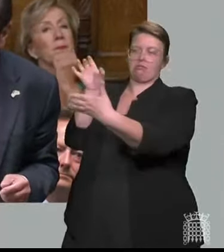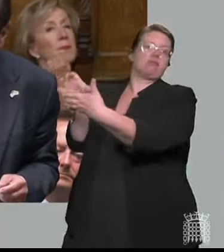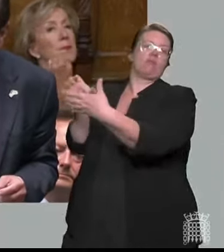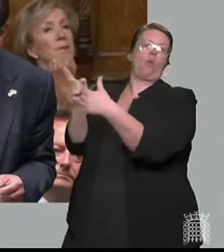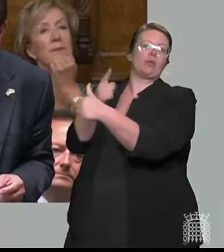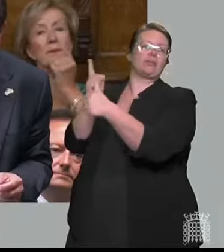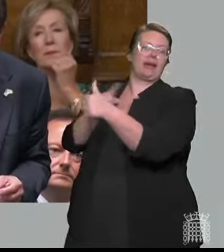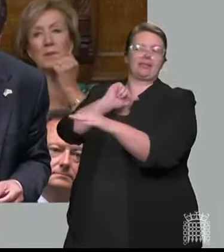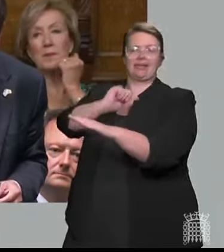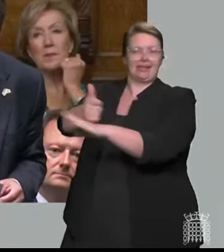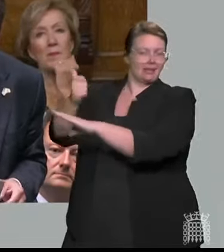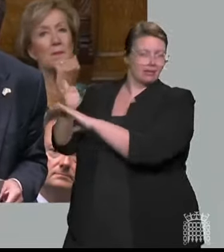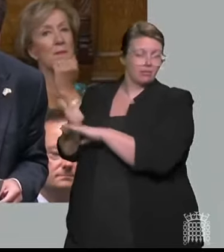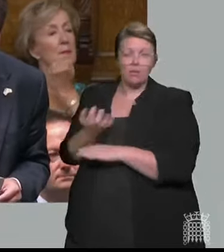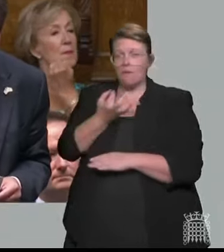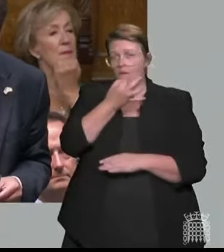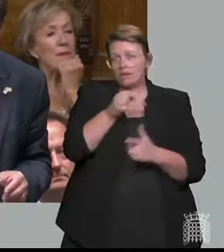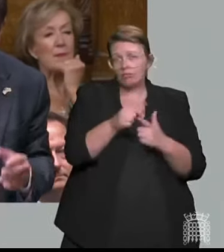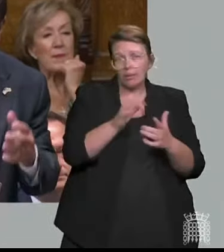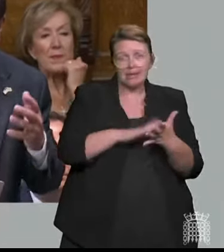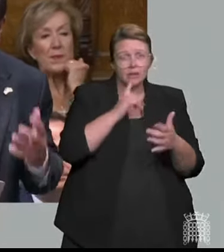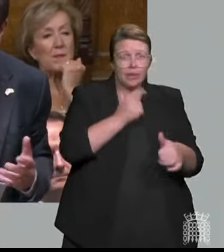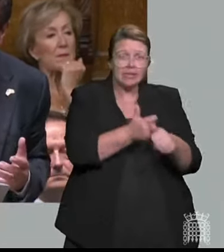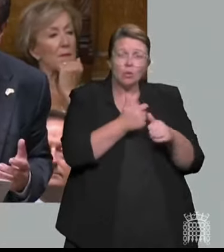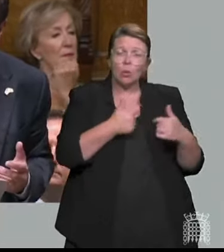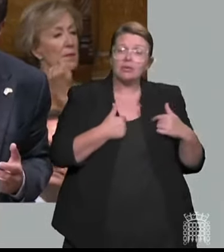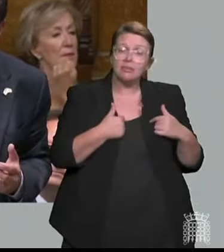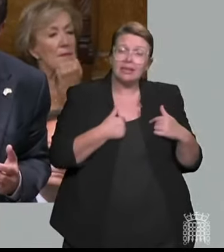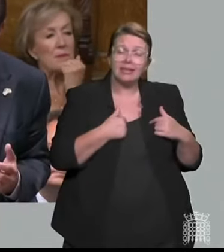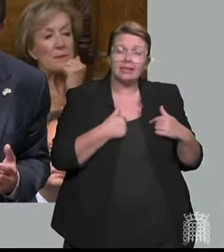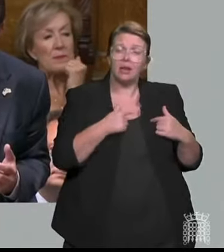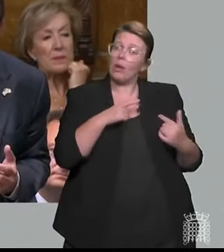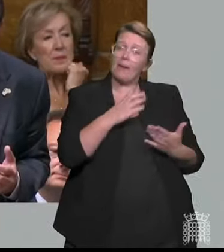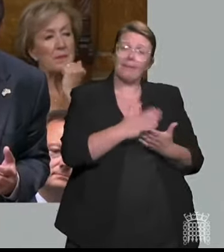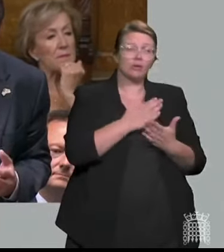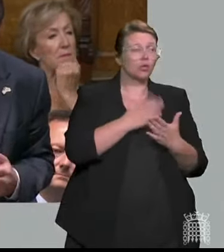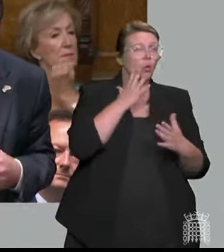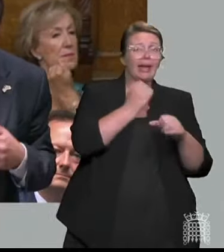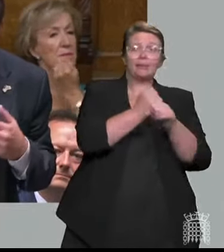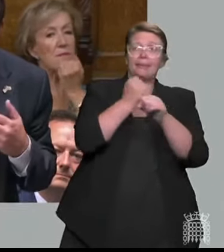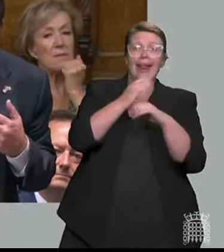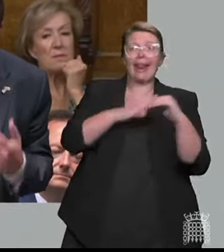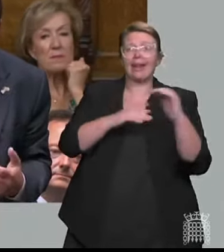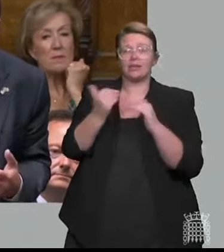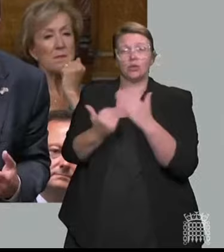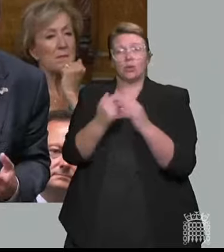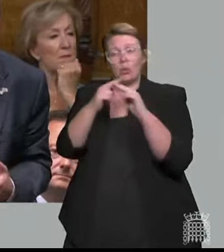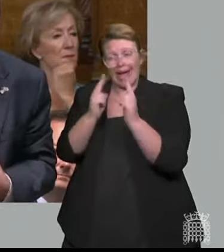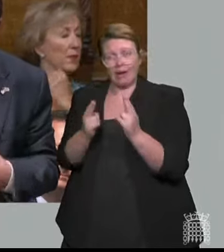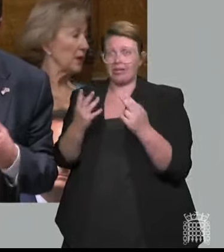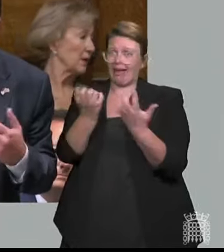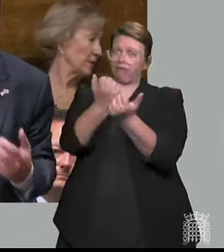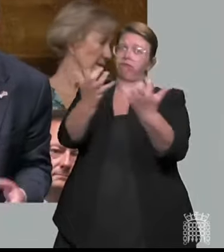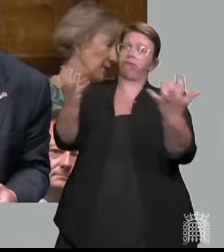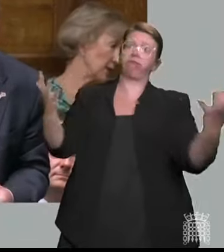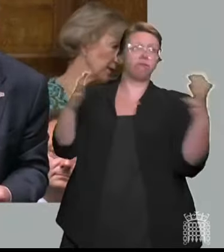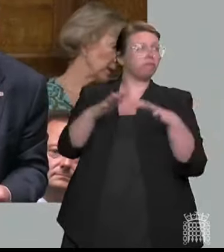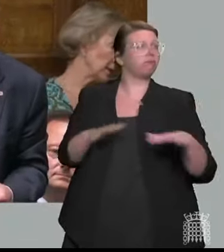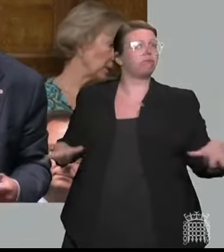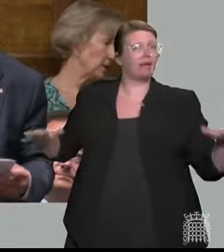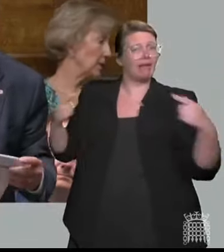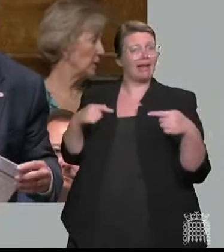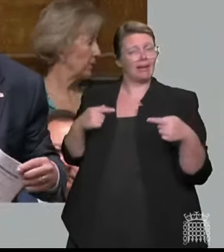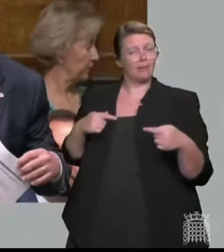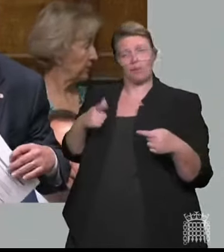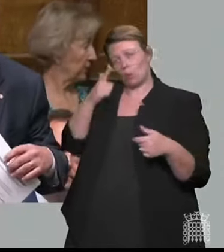Cabinet colleagues to engage with me on to ensure these life-saving pieces of equipment can become commonplace where they can have the most